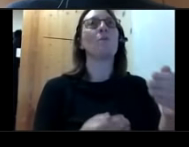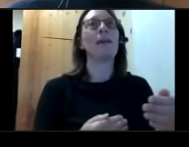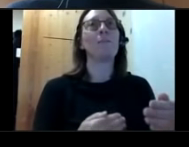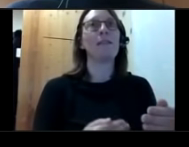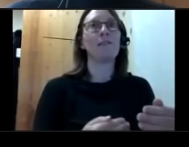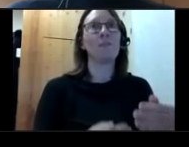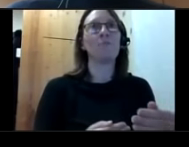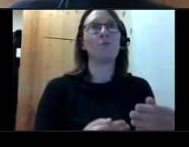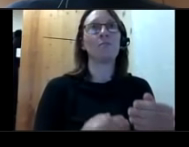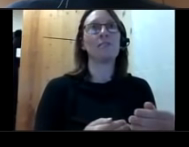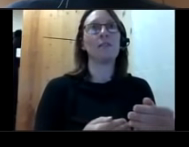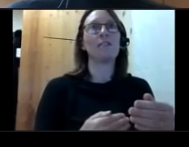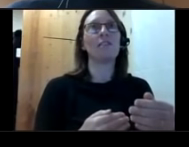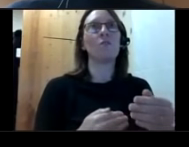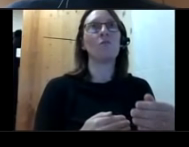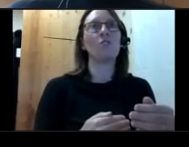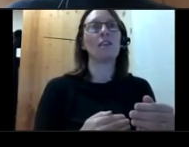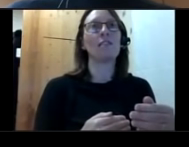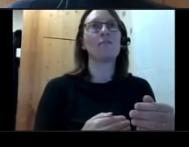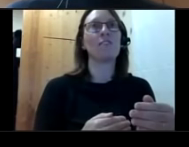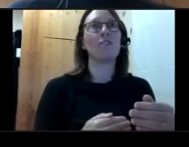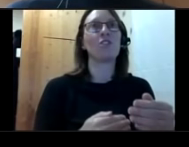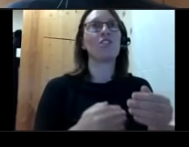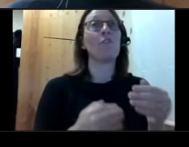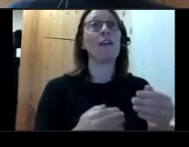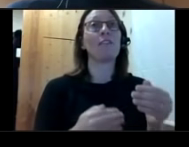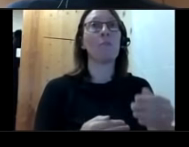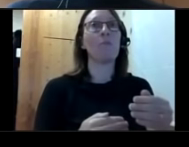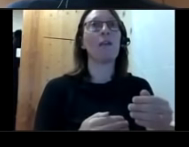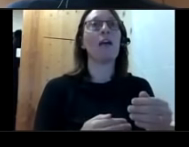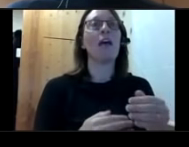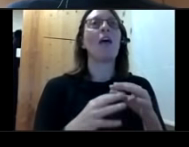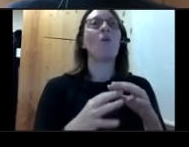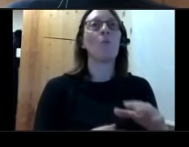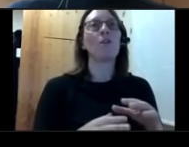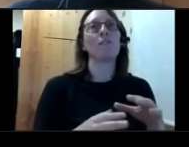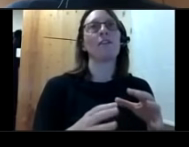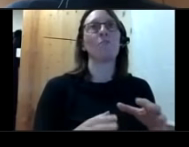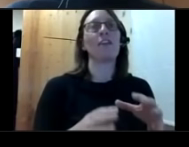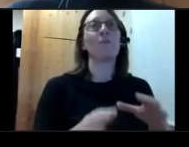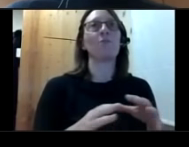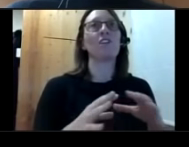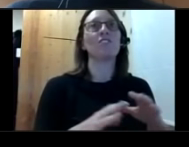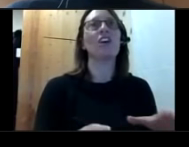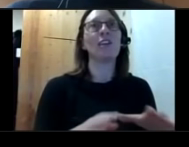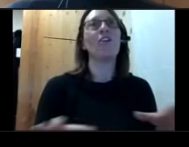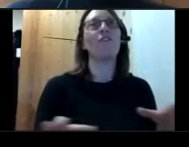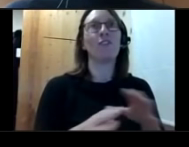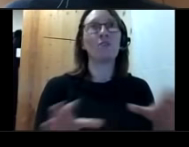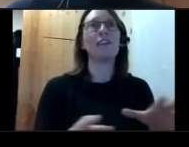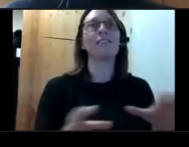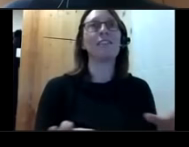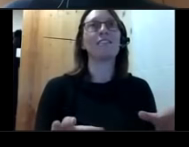regulations will make it better for people with disabilities who are using assistive technology than we're at the moment. And the worst thing could be if people start turning